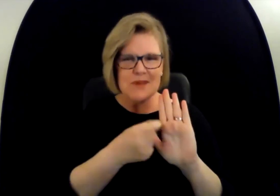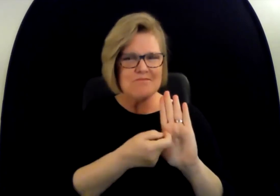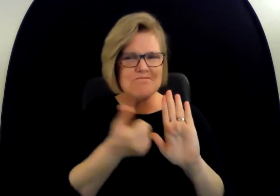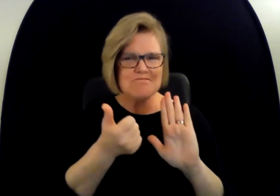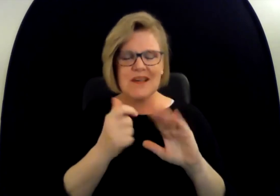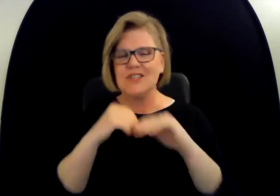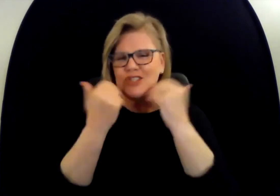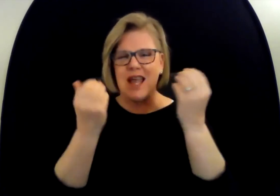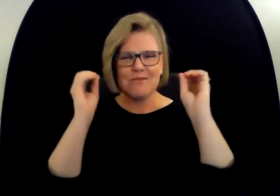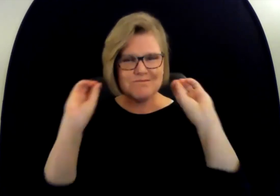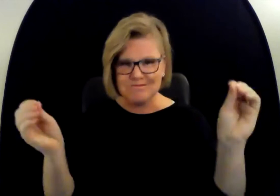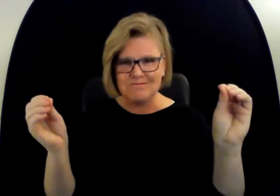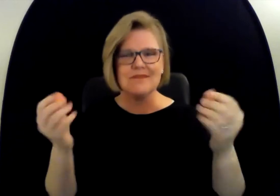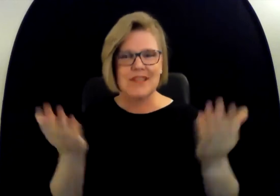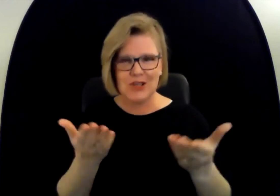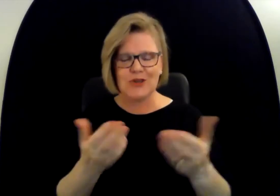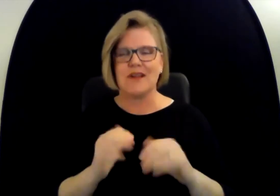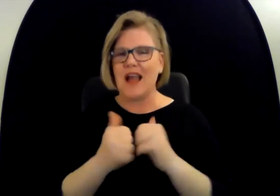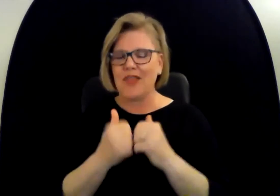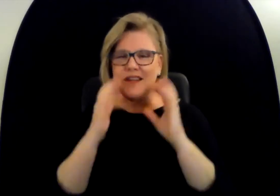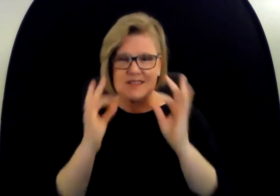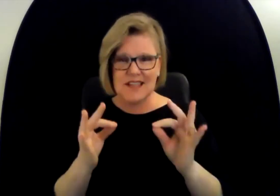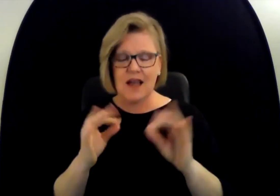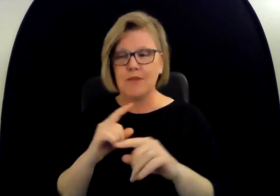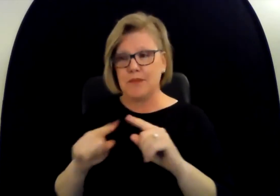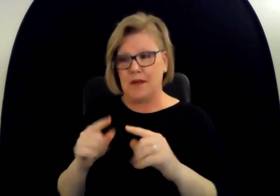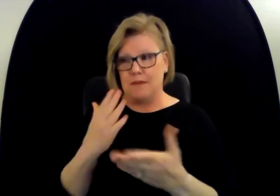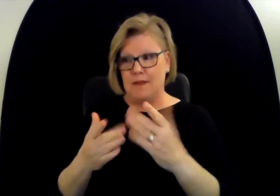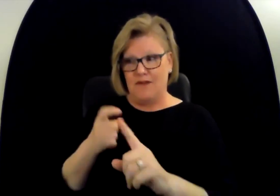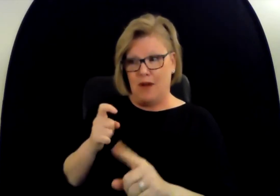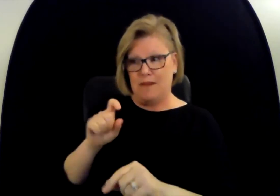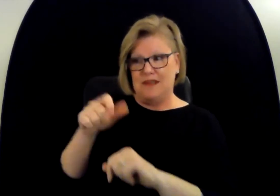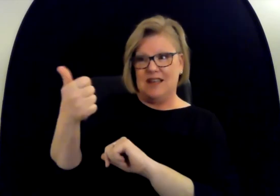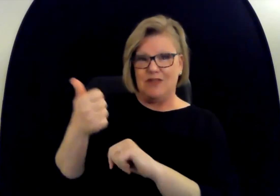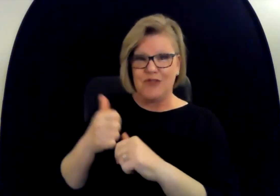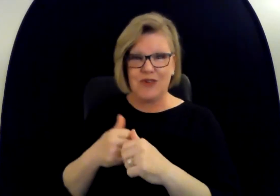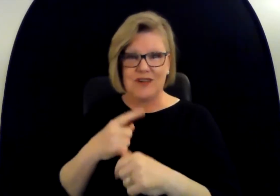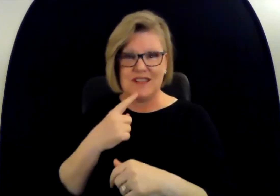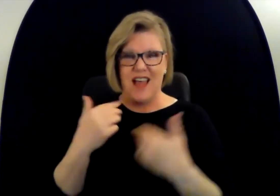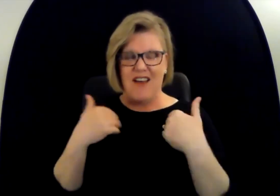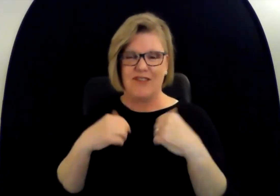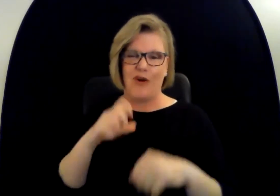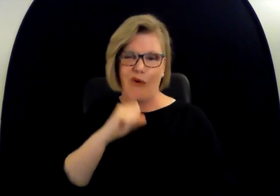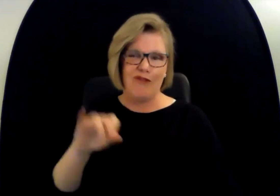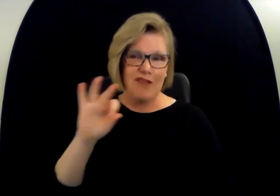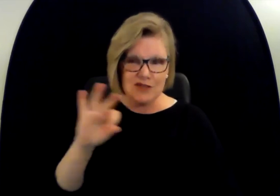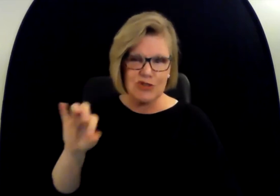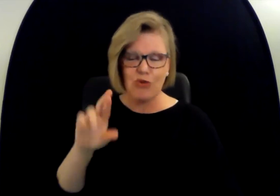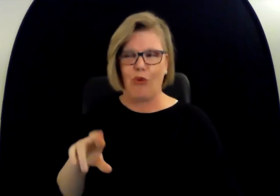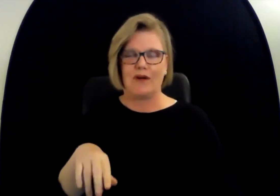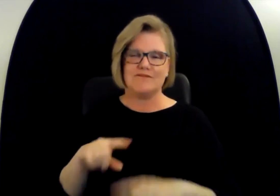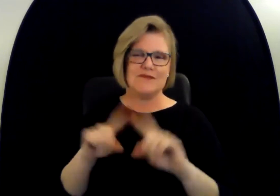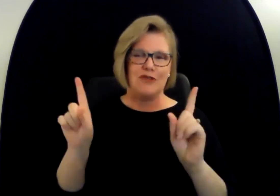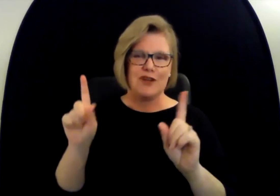doing things, but where they may be coming from might have their own traditional or old school approach to